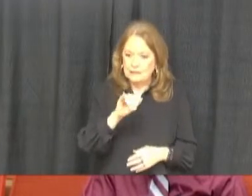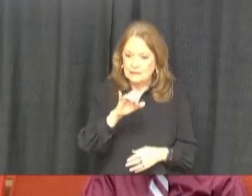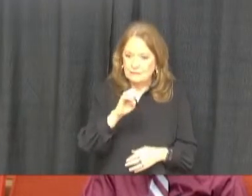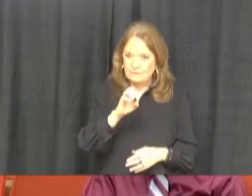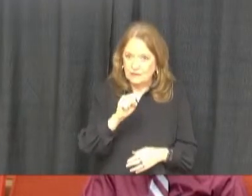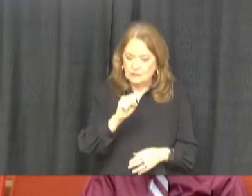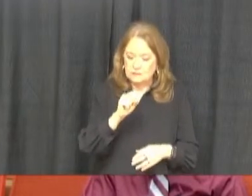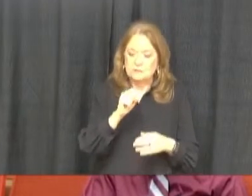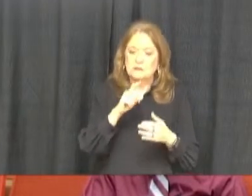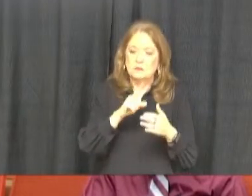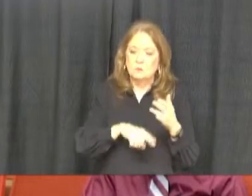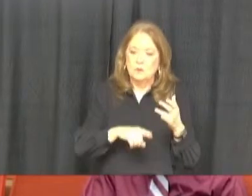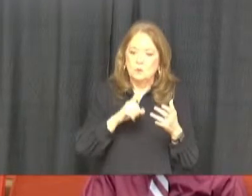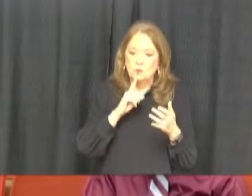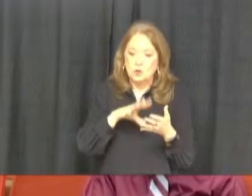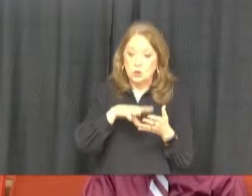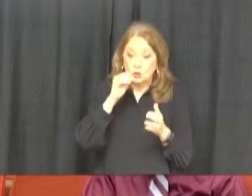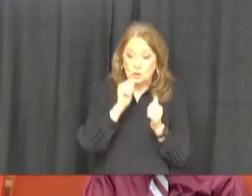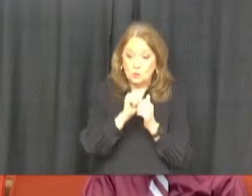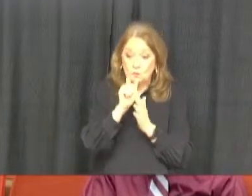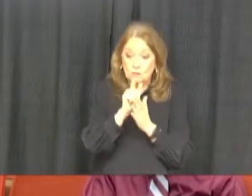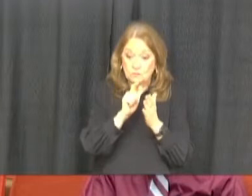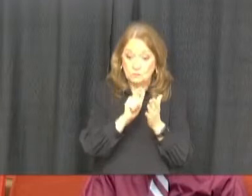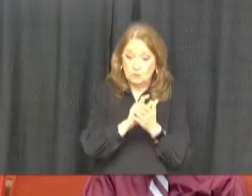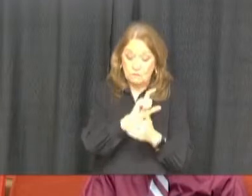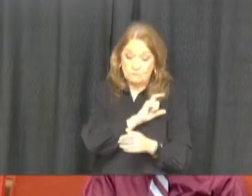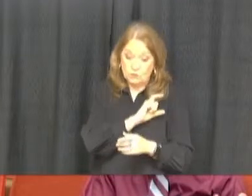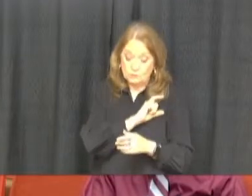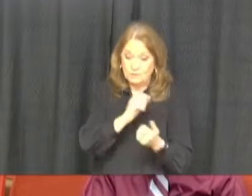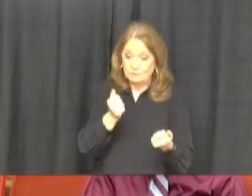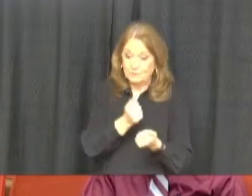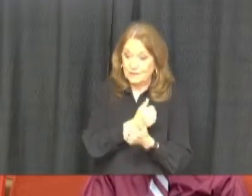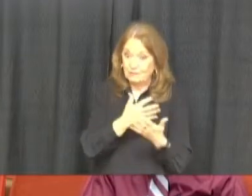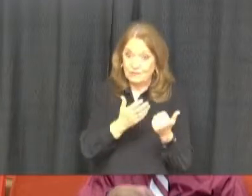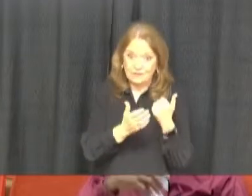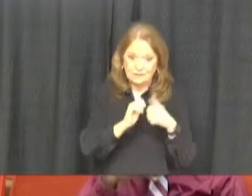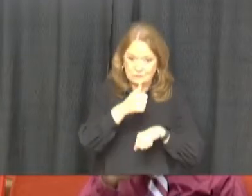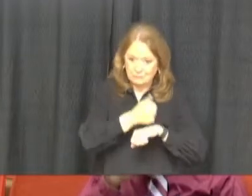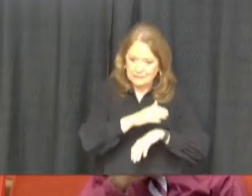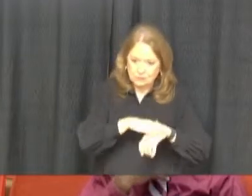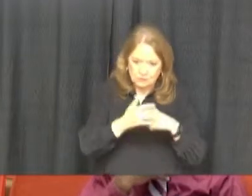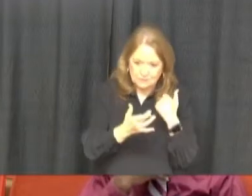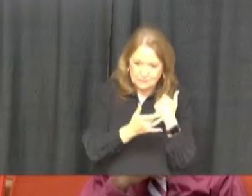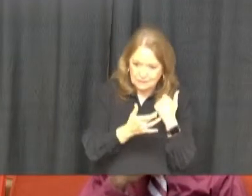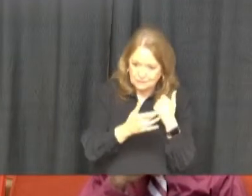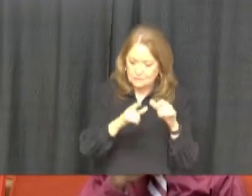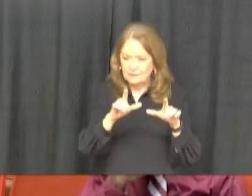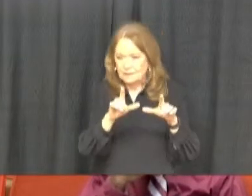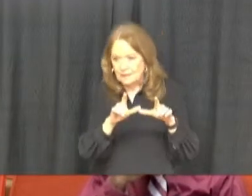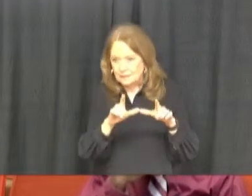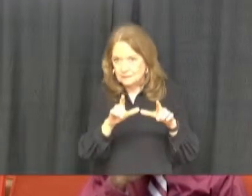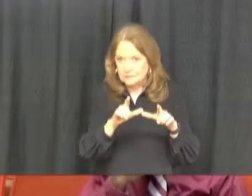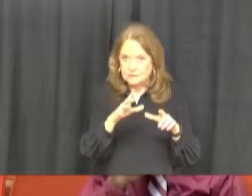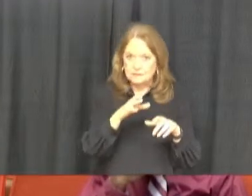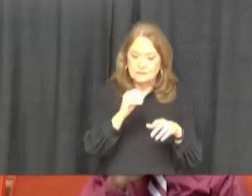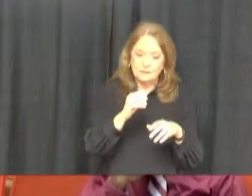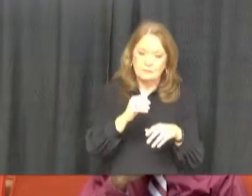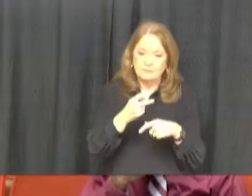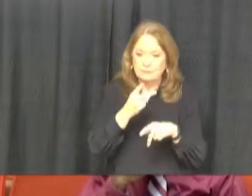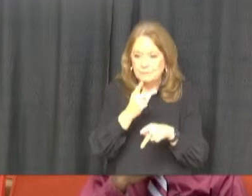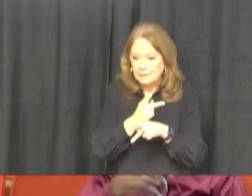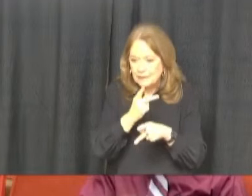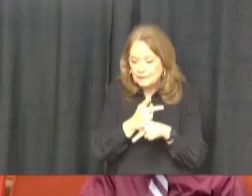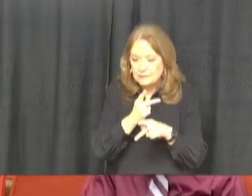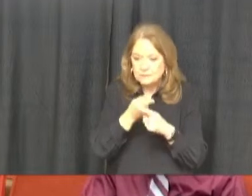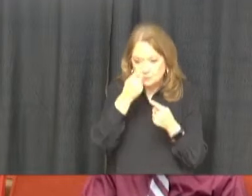we're learning with law enforcement is everything's technology-based, and licensing and maintenance agreements are